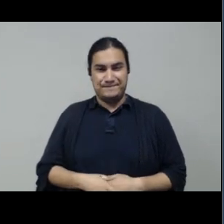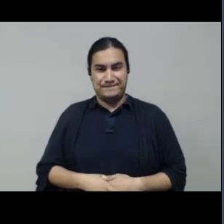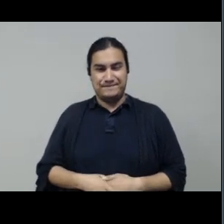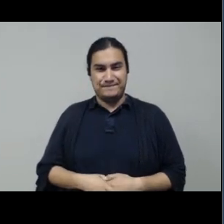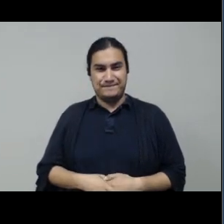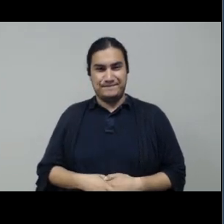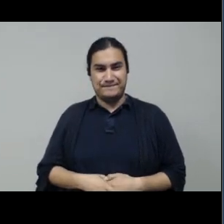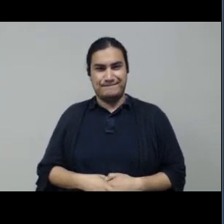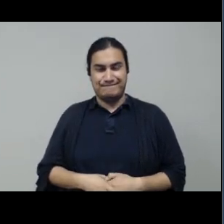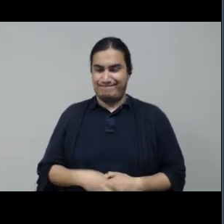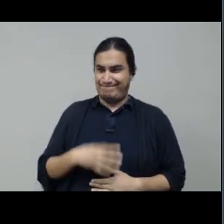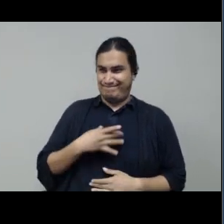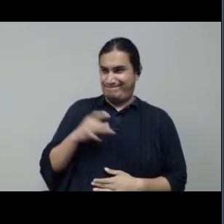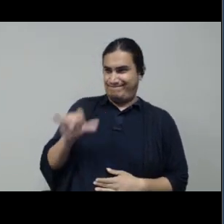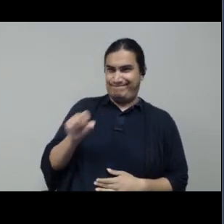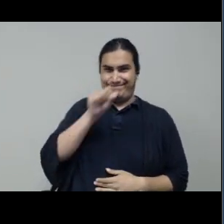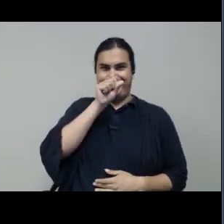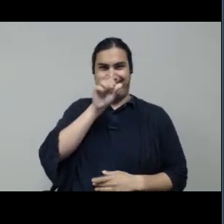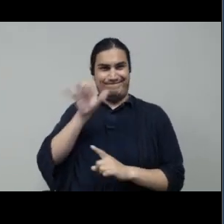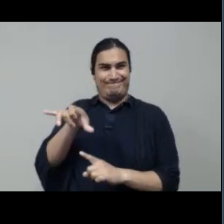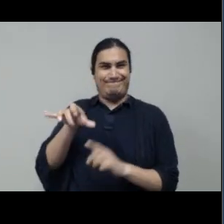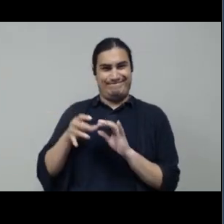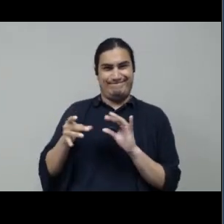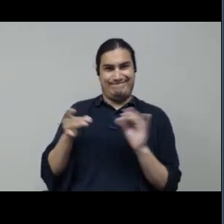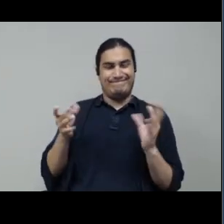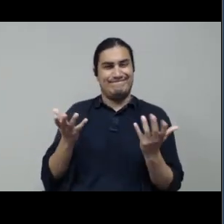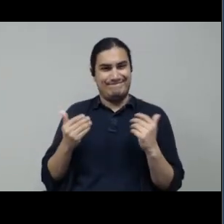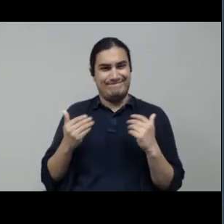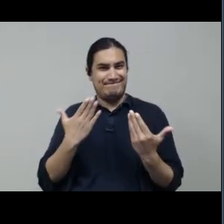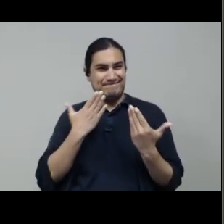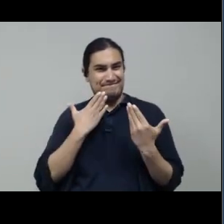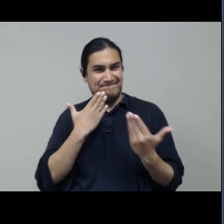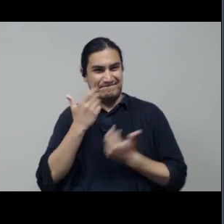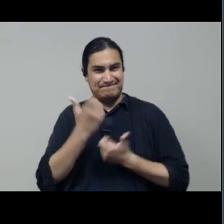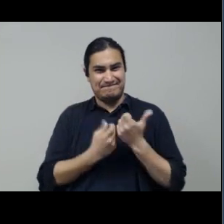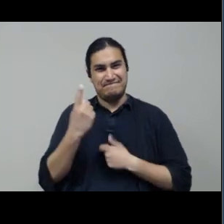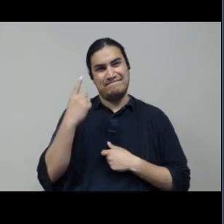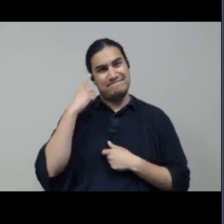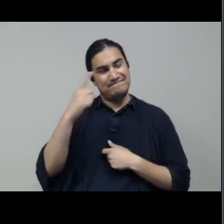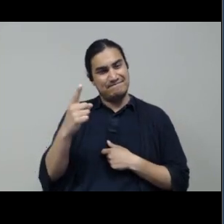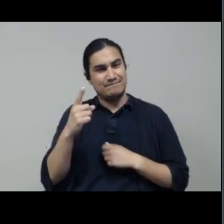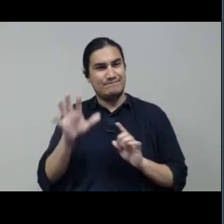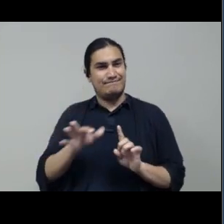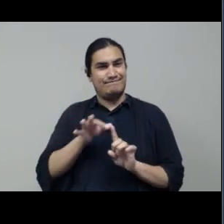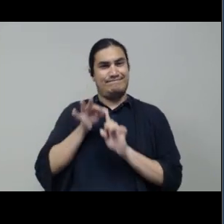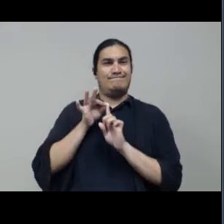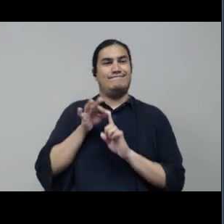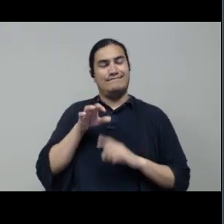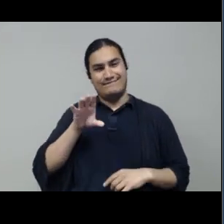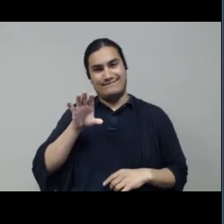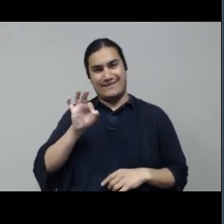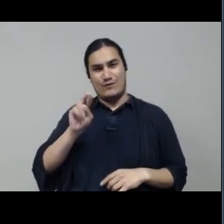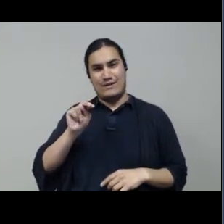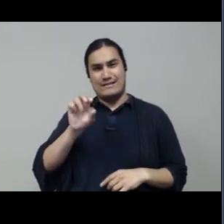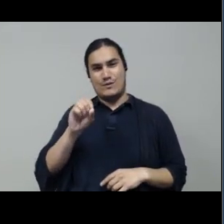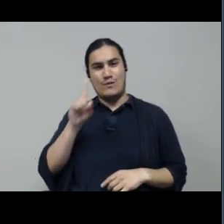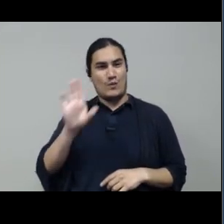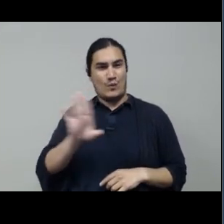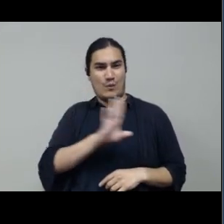I like that. I love that actually. But thank you everyone for choosing Fresno to host your board